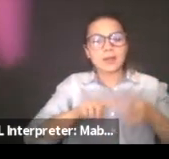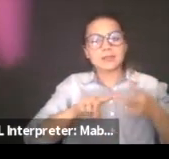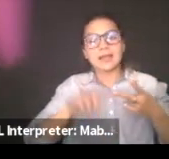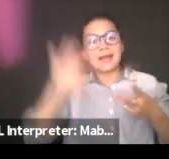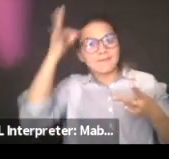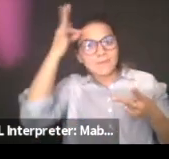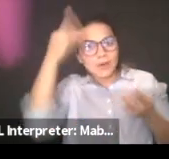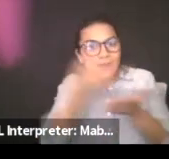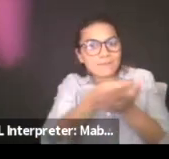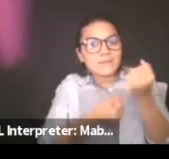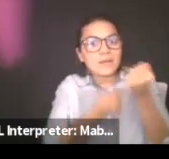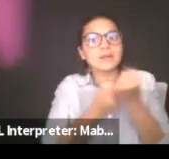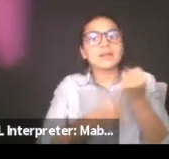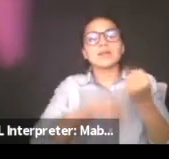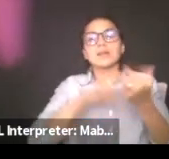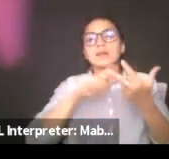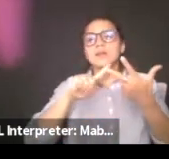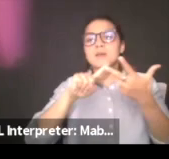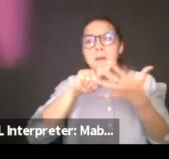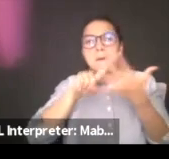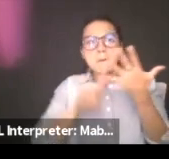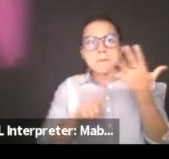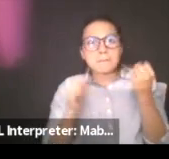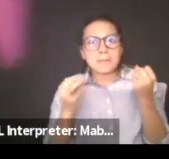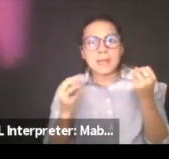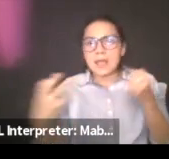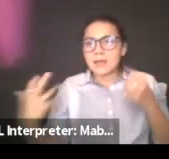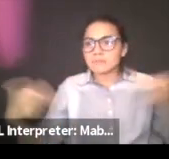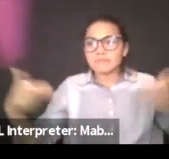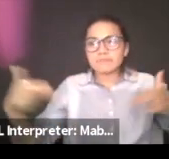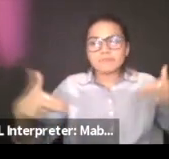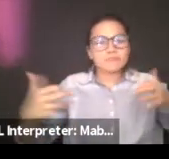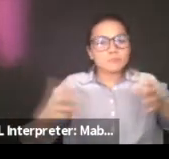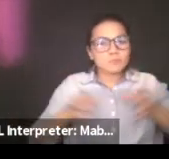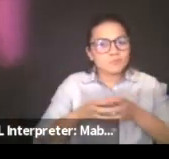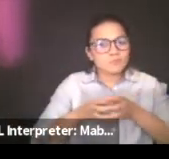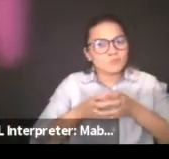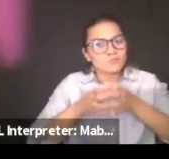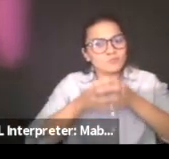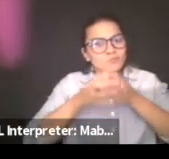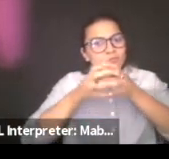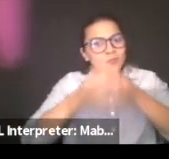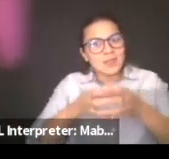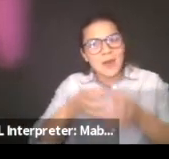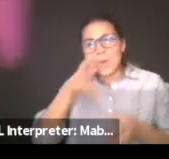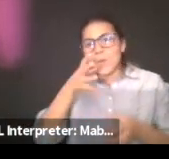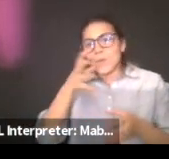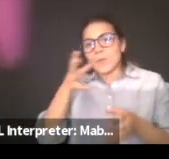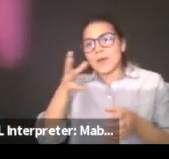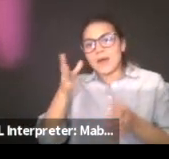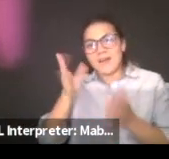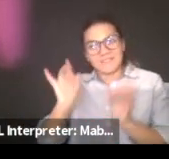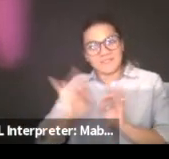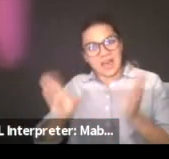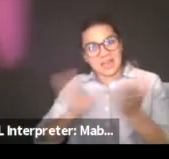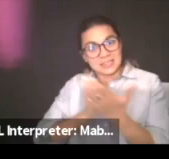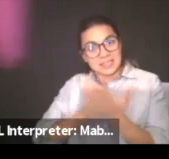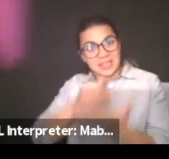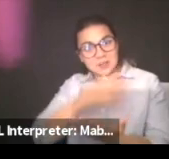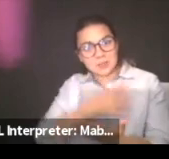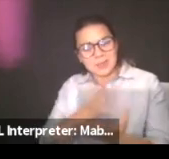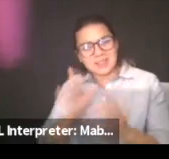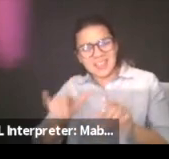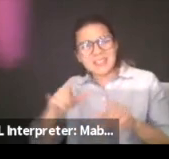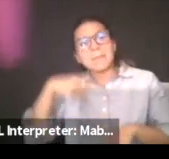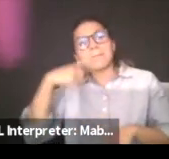funding, and really acknowledged that interpersonal violence was a public health issue. However, I think it's really important